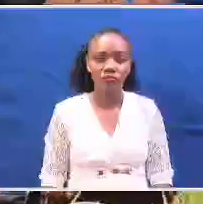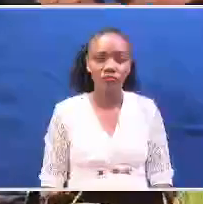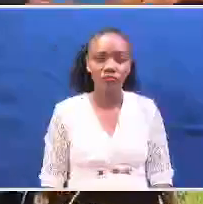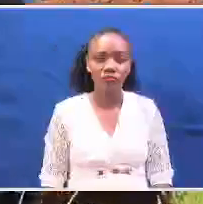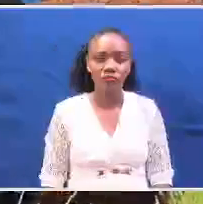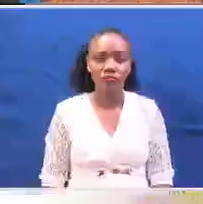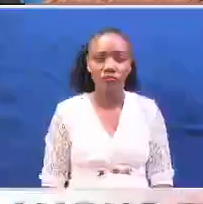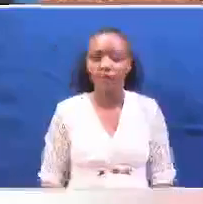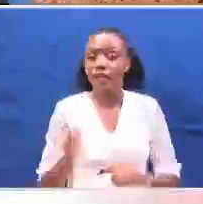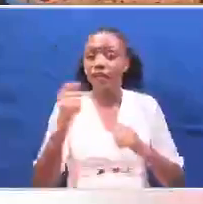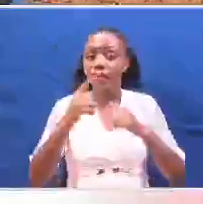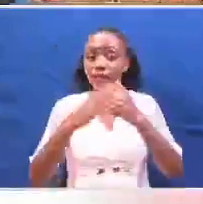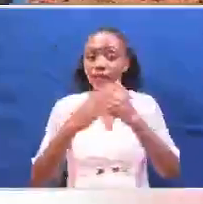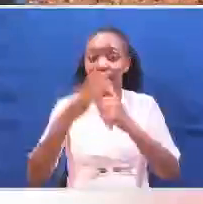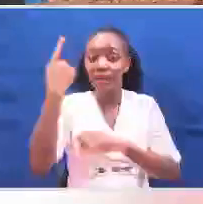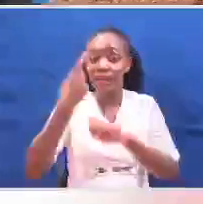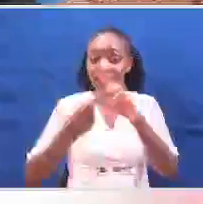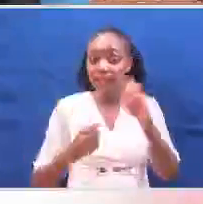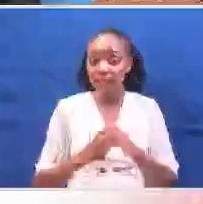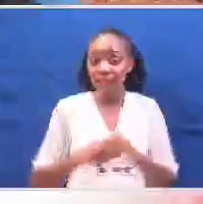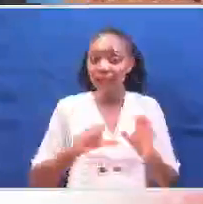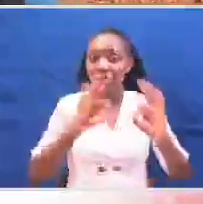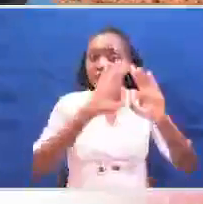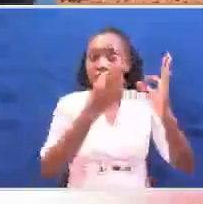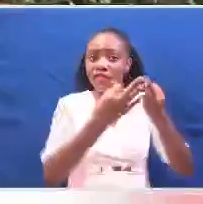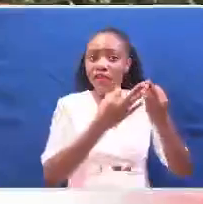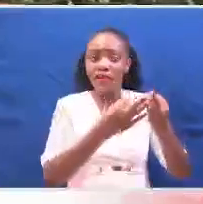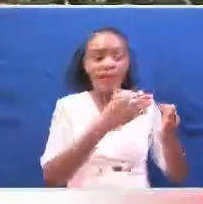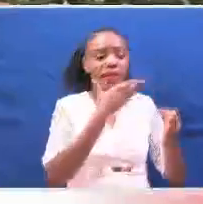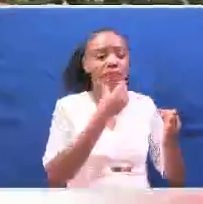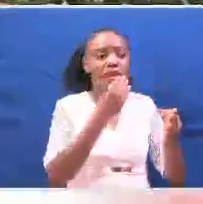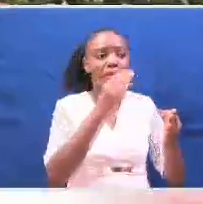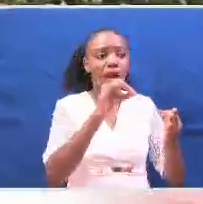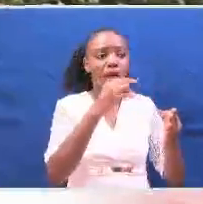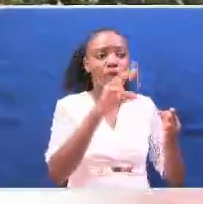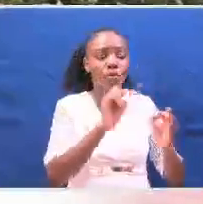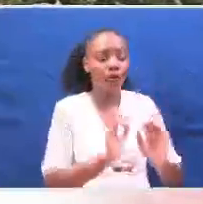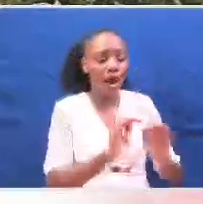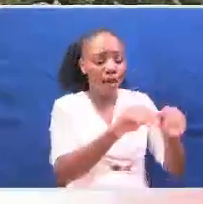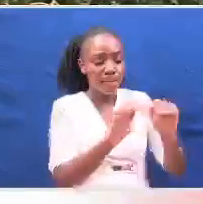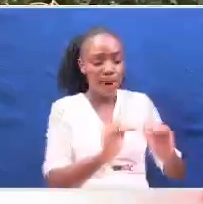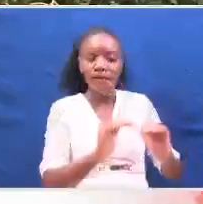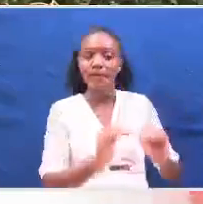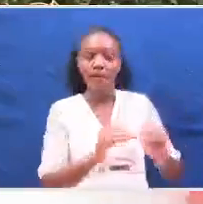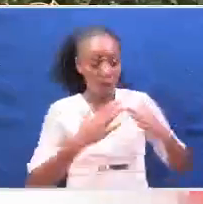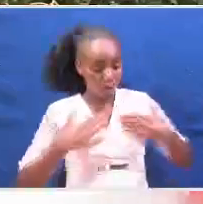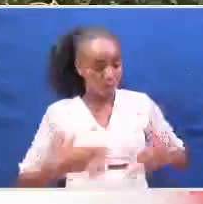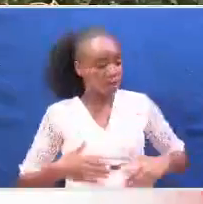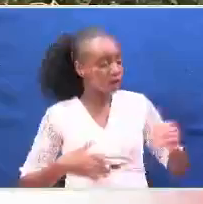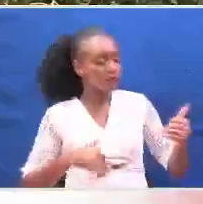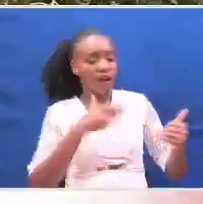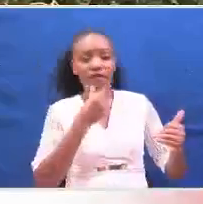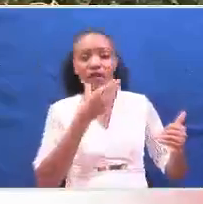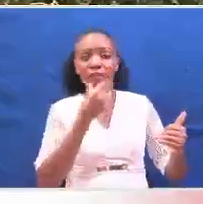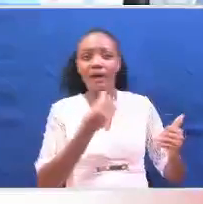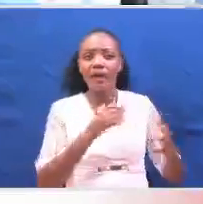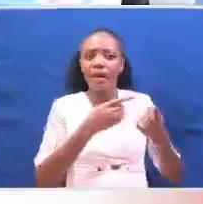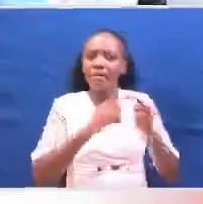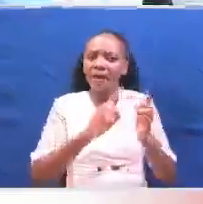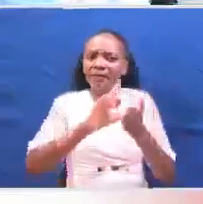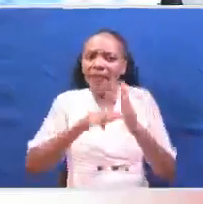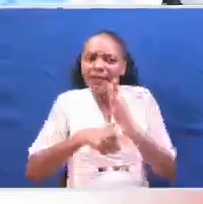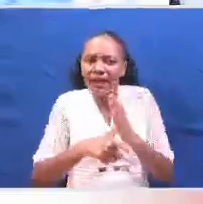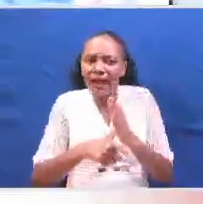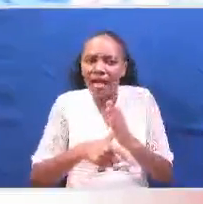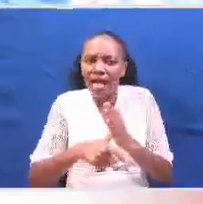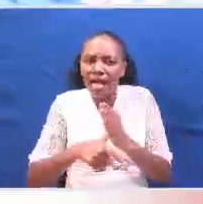In September last year, the family of Stephen Ogola buried the body of a man they thought to be their son, only for Stephen to